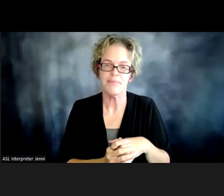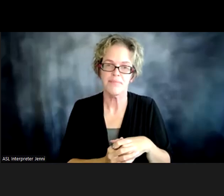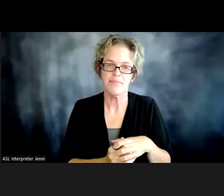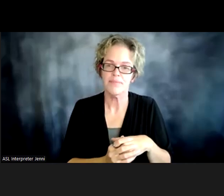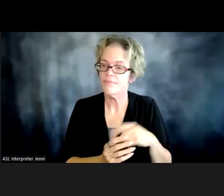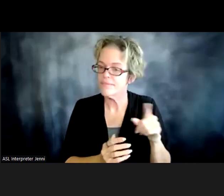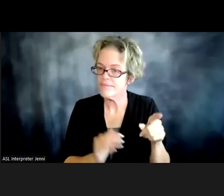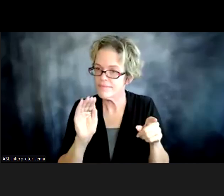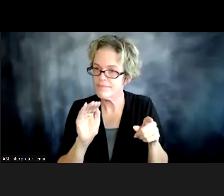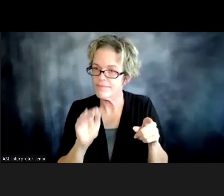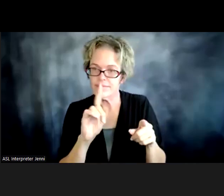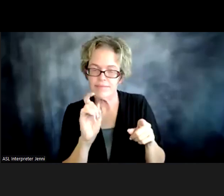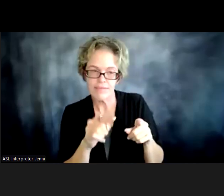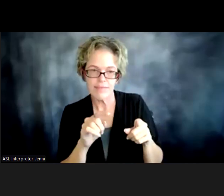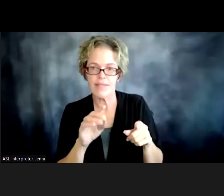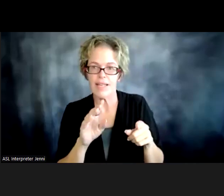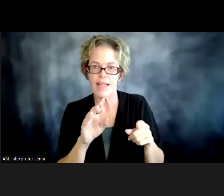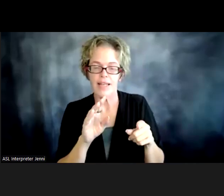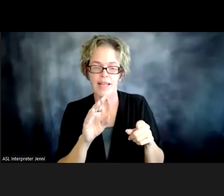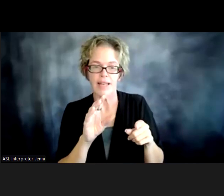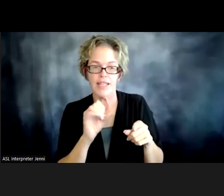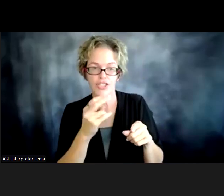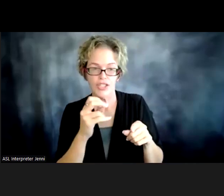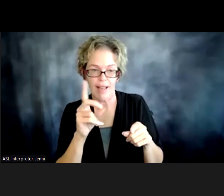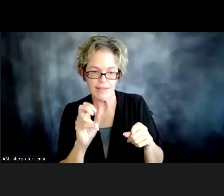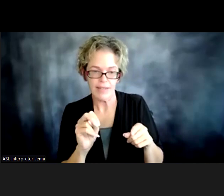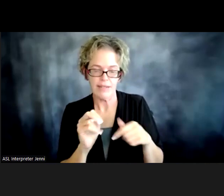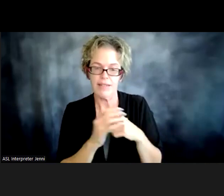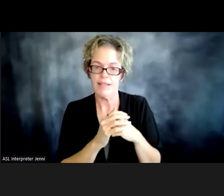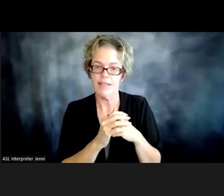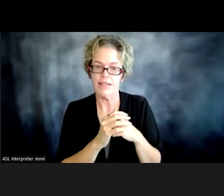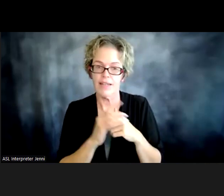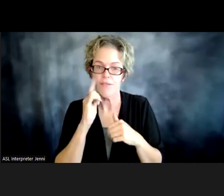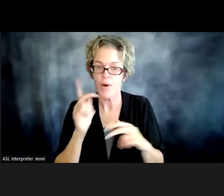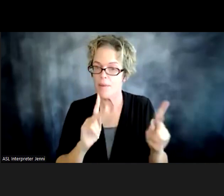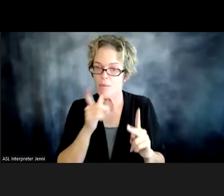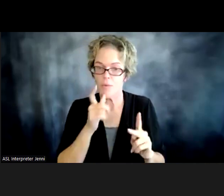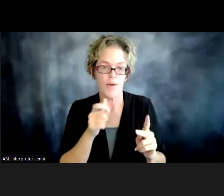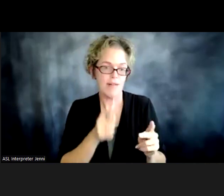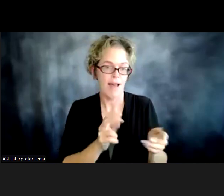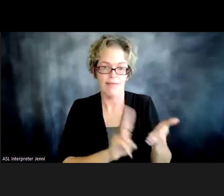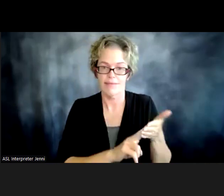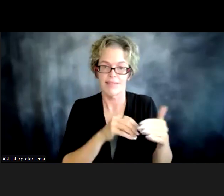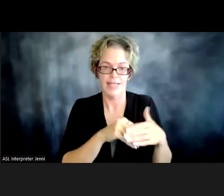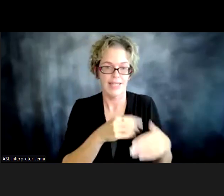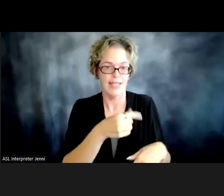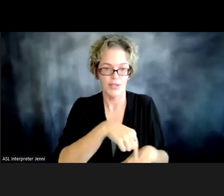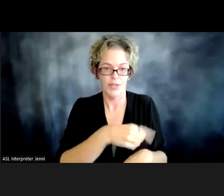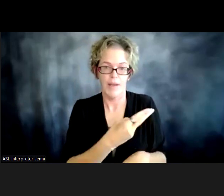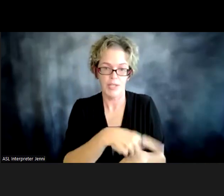Hey, Sheldon, can I just highlight too that for individuals who are not enrolled in QHP but believe they're eligible for Apple